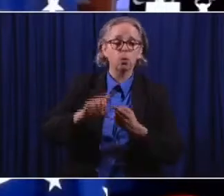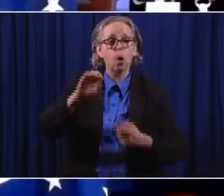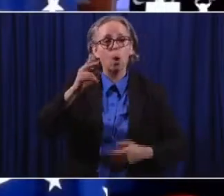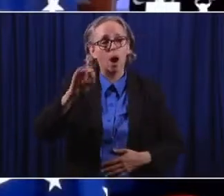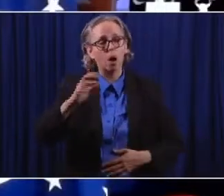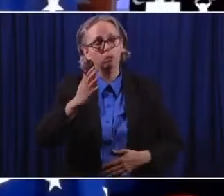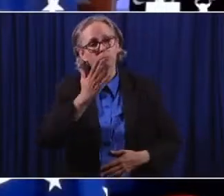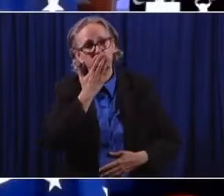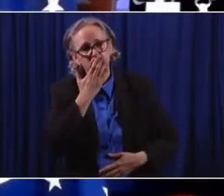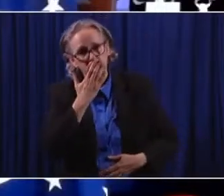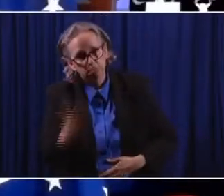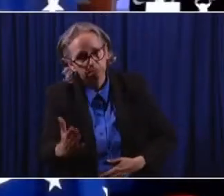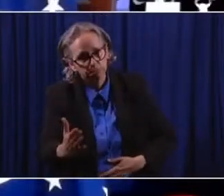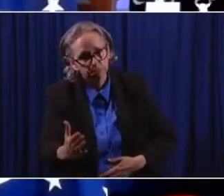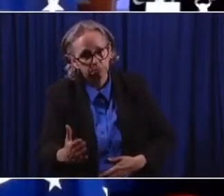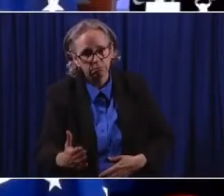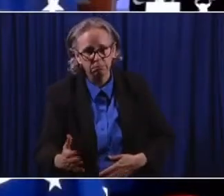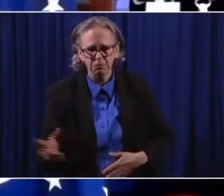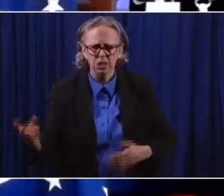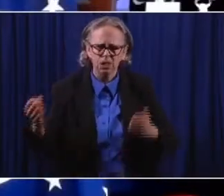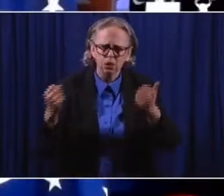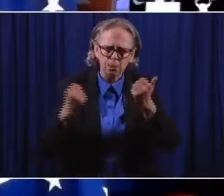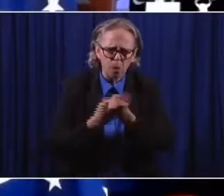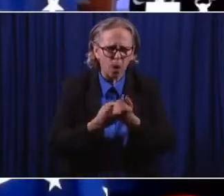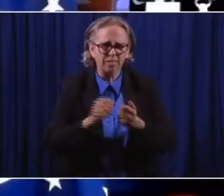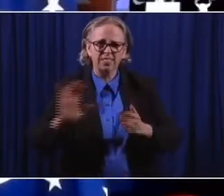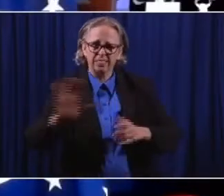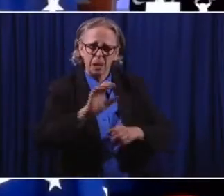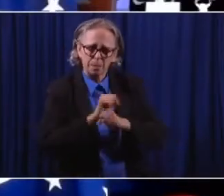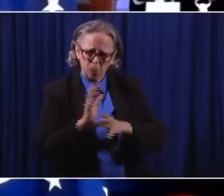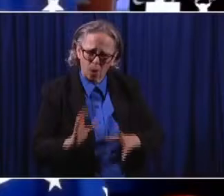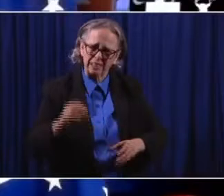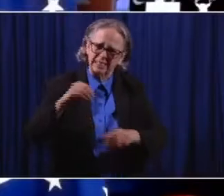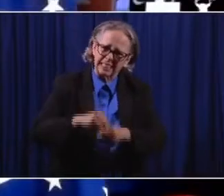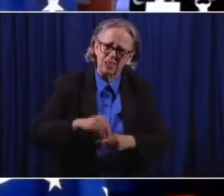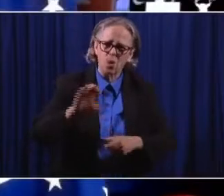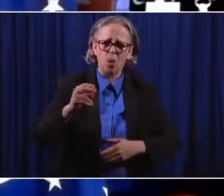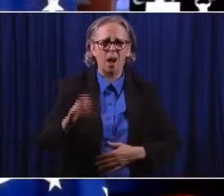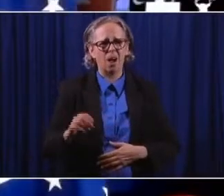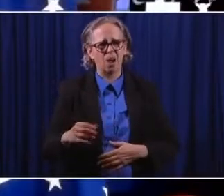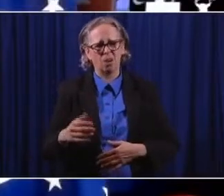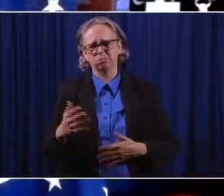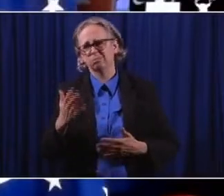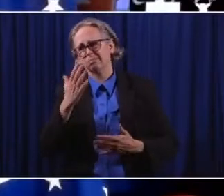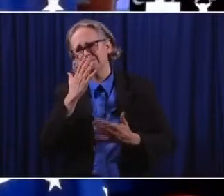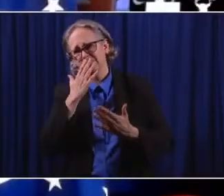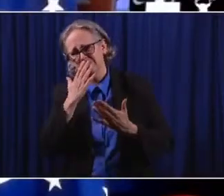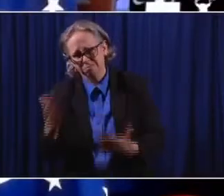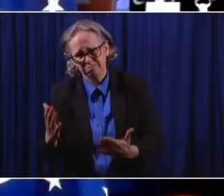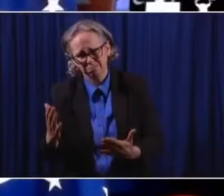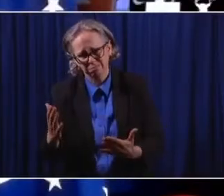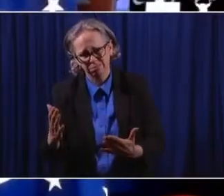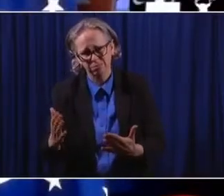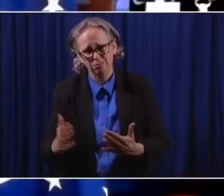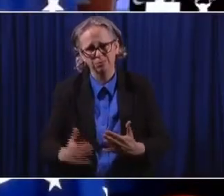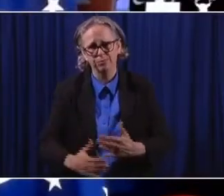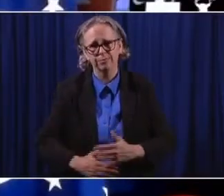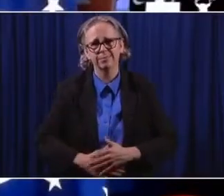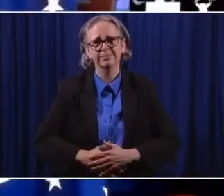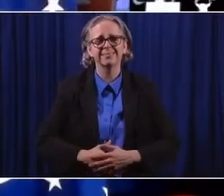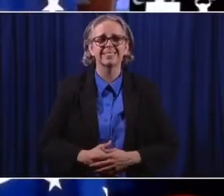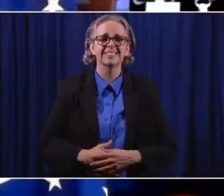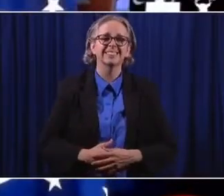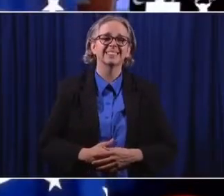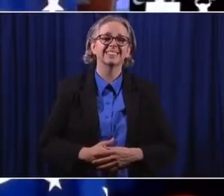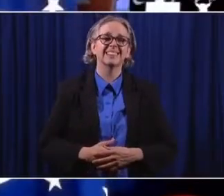employ here and how they're helping us get through the virus, grow jobs, and keep people safe. Next, I want